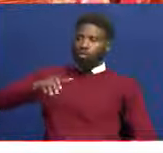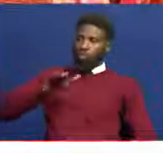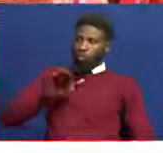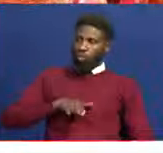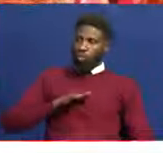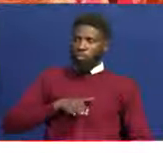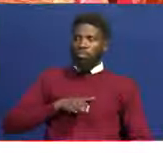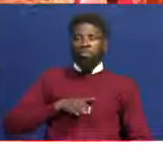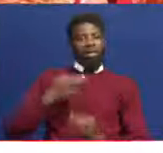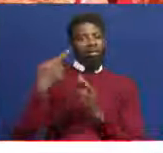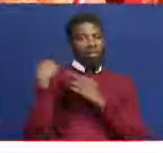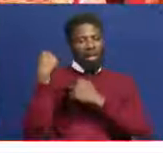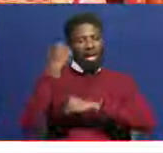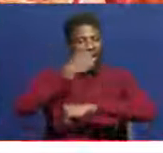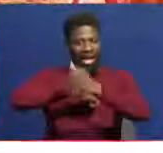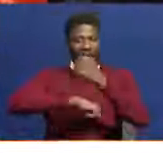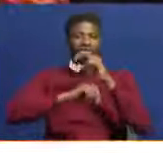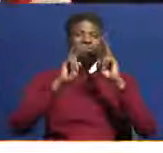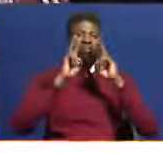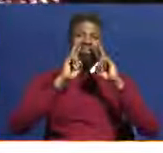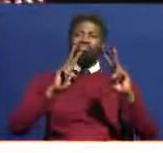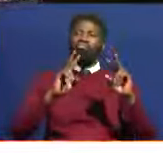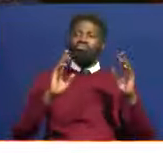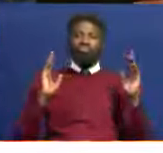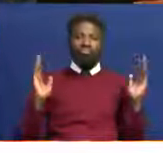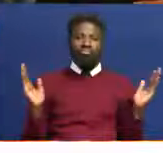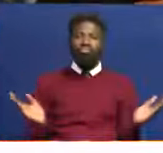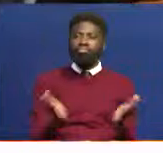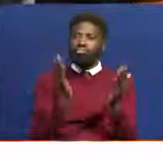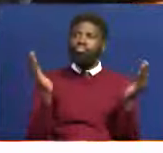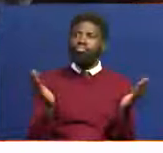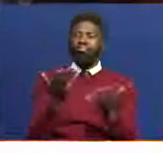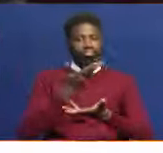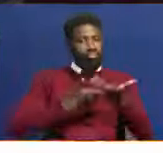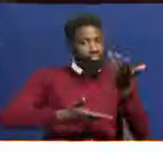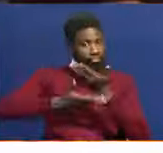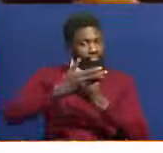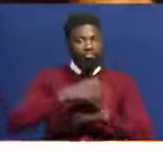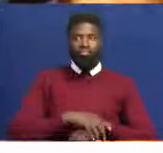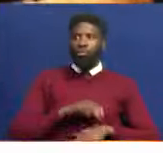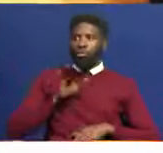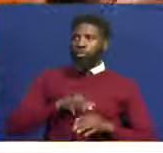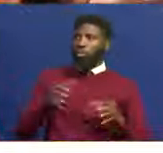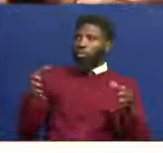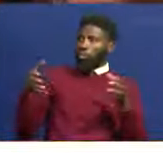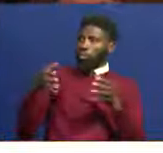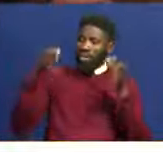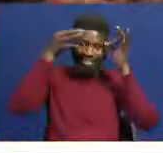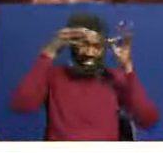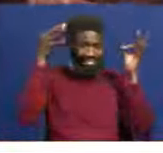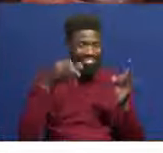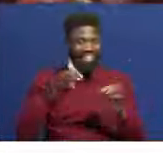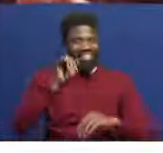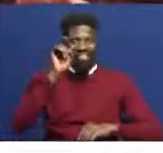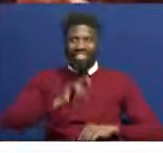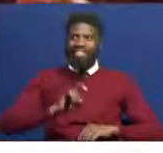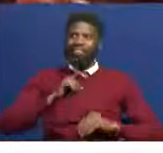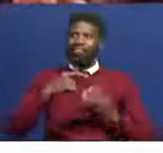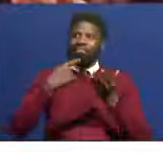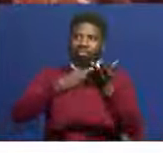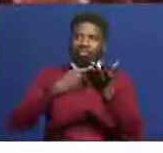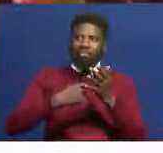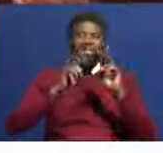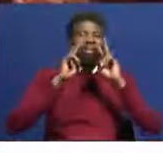charge of peace-fostering conversations. So what made the women decide to step in and steer peace conversations among the